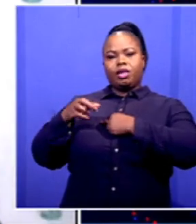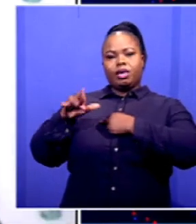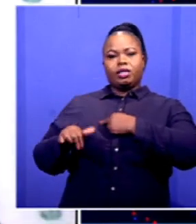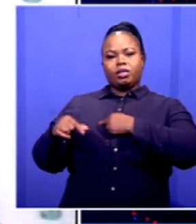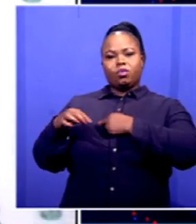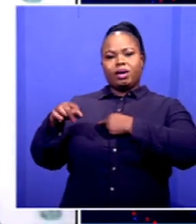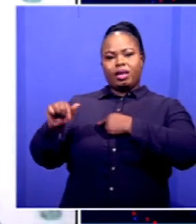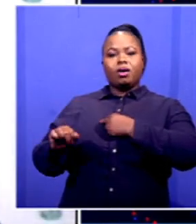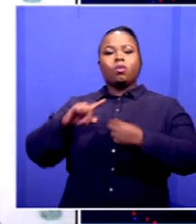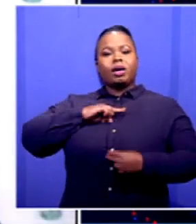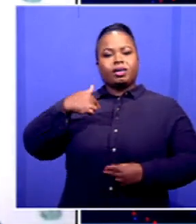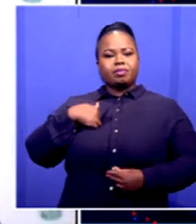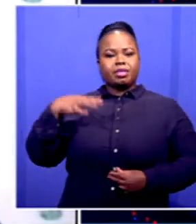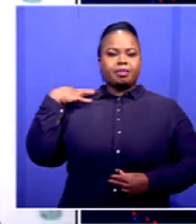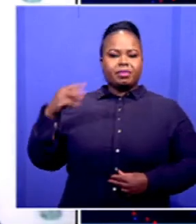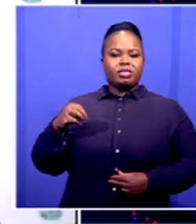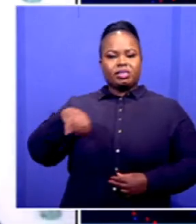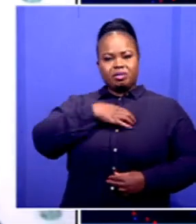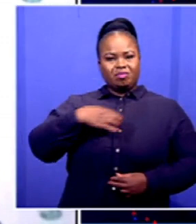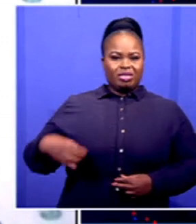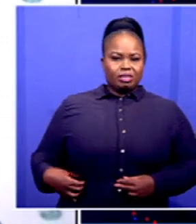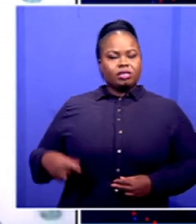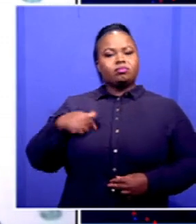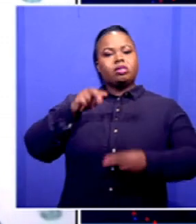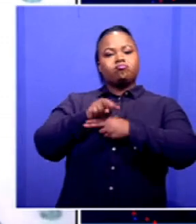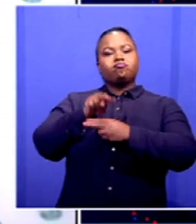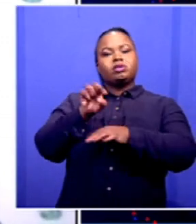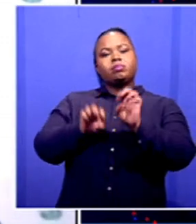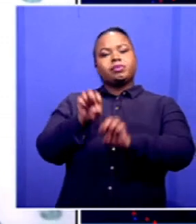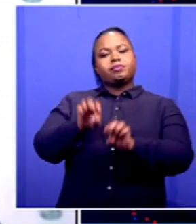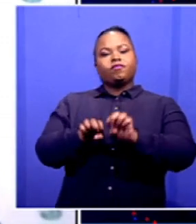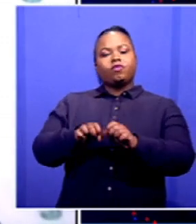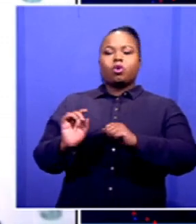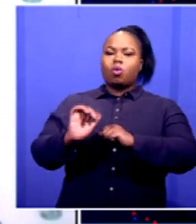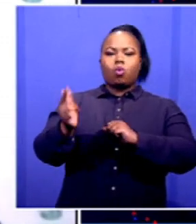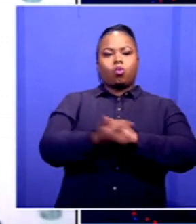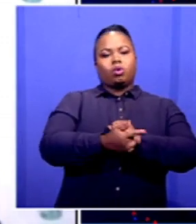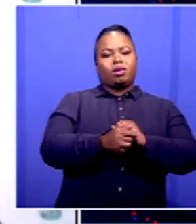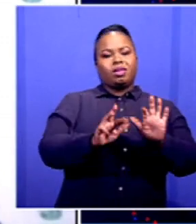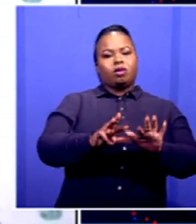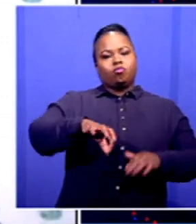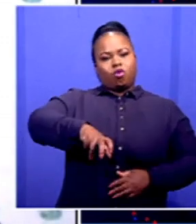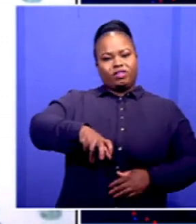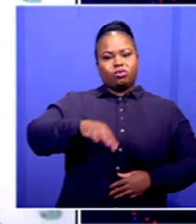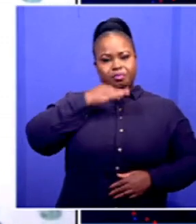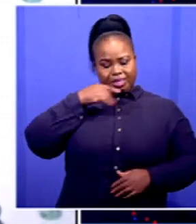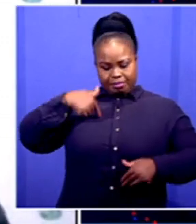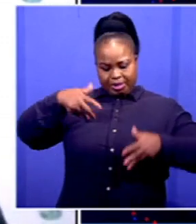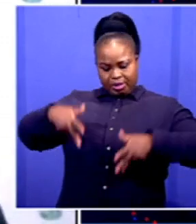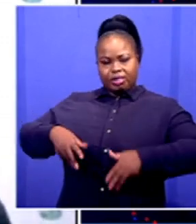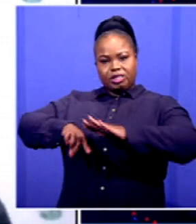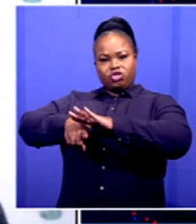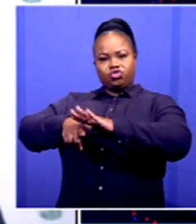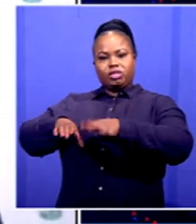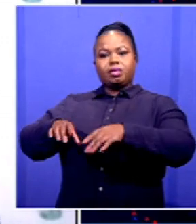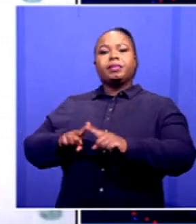because I'm a minister in the presidency, I deal with monitoring and evaluation of the entire country. It means I will be in this district, but